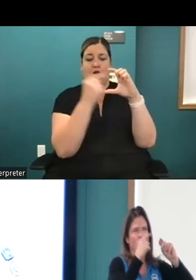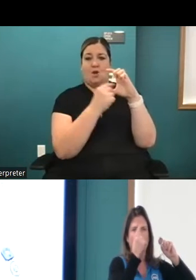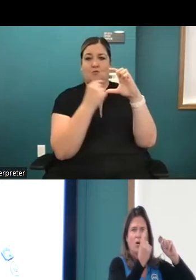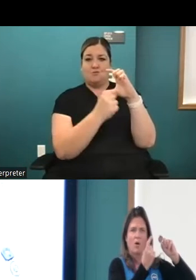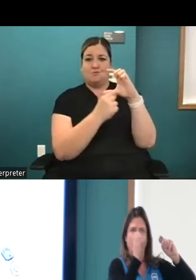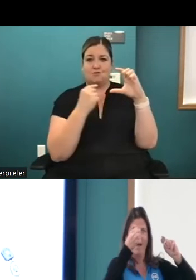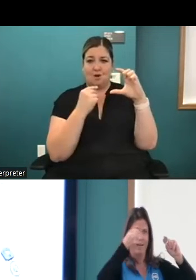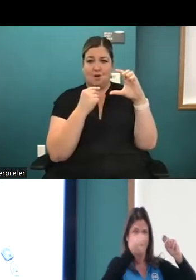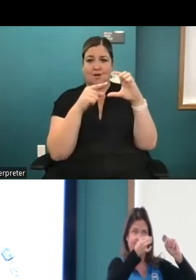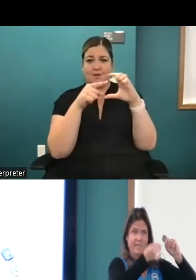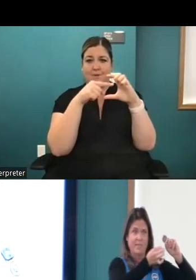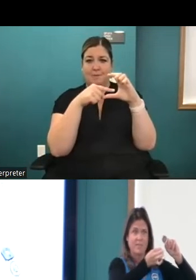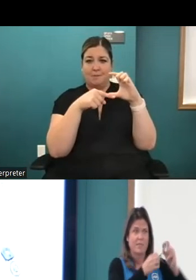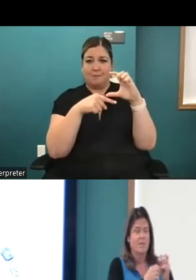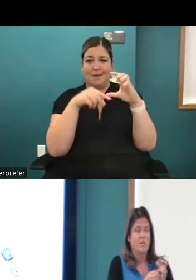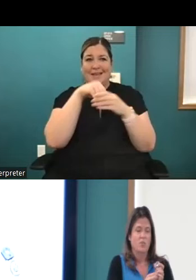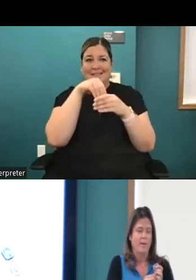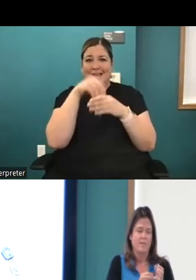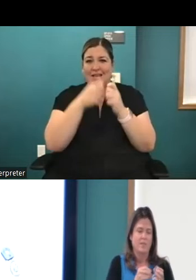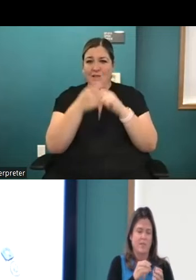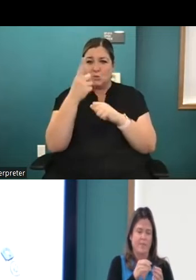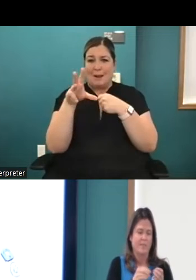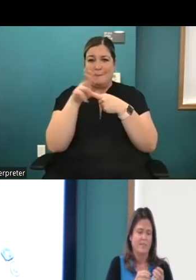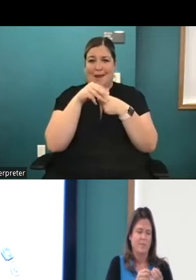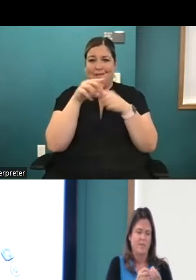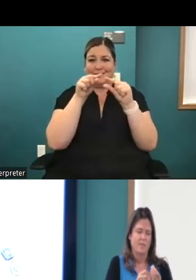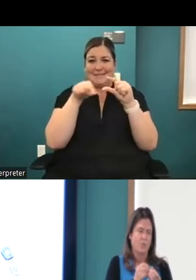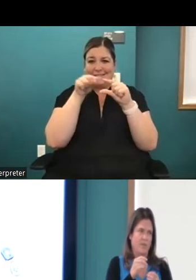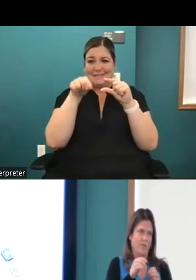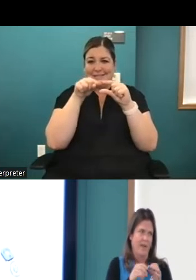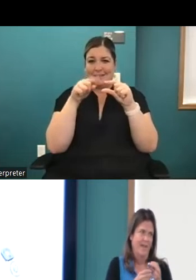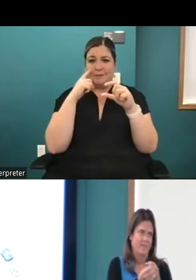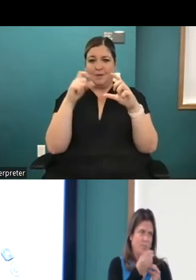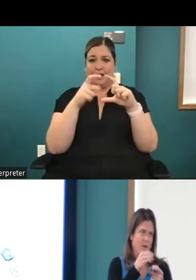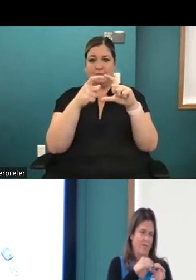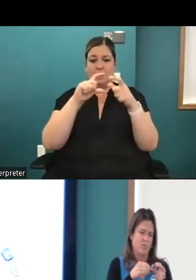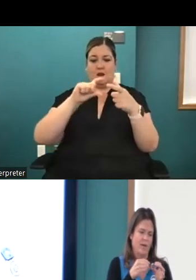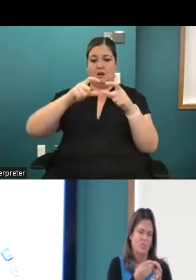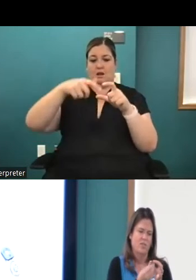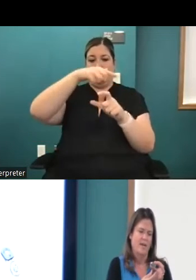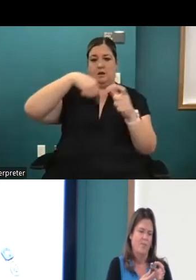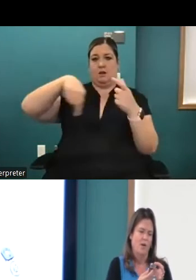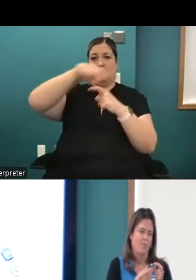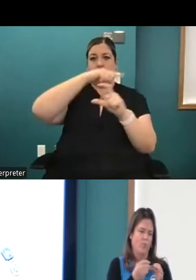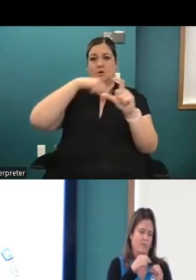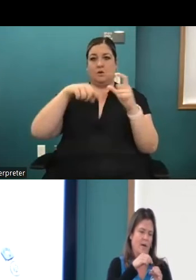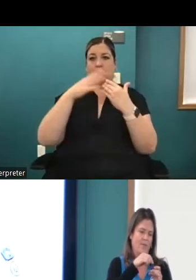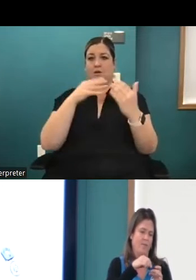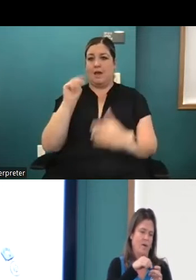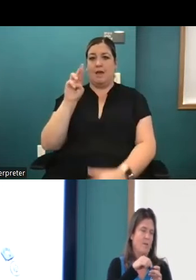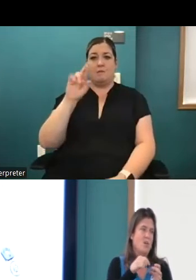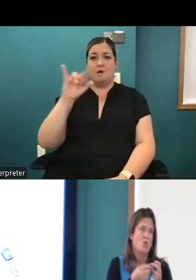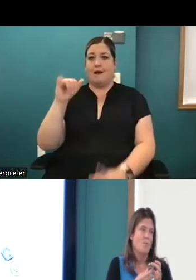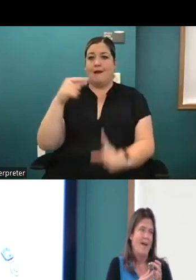inside those are magnetic discs. So basically, because it spins on the 3 different axes, whatever direction that MRI pole is